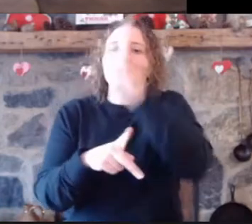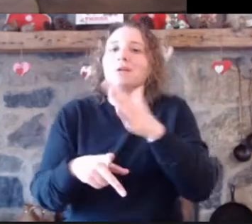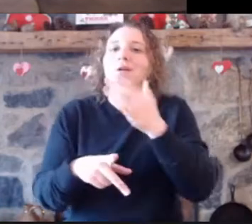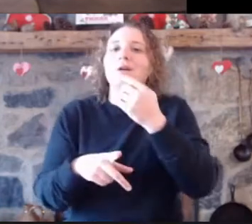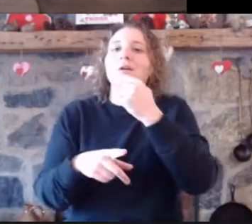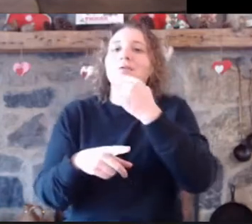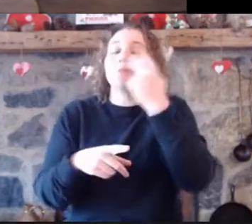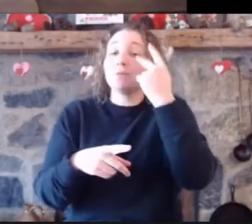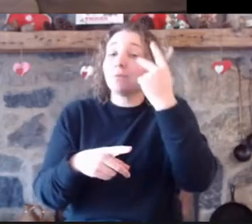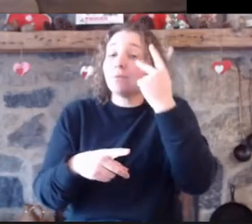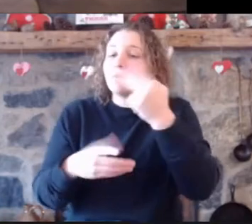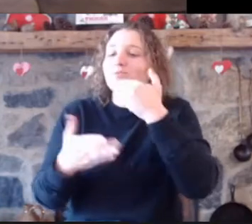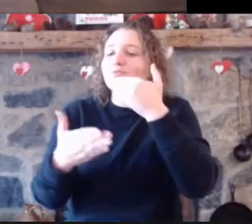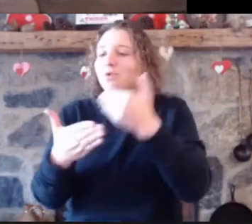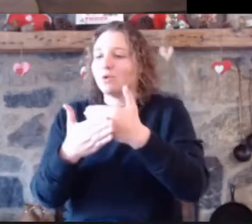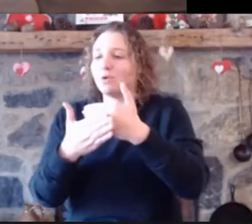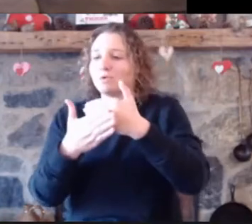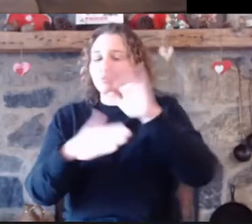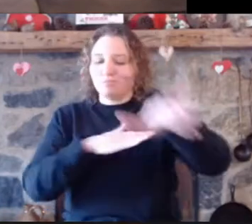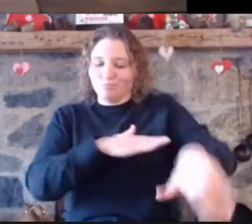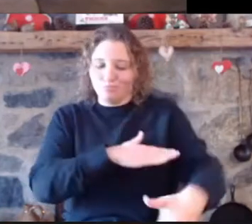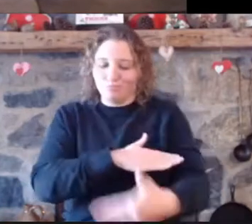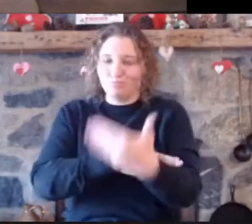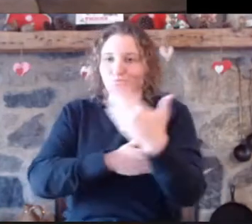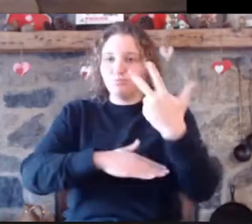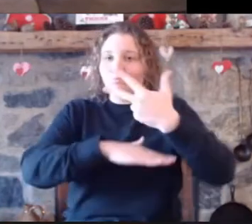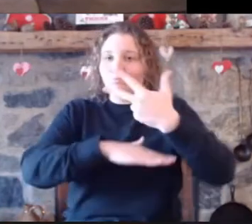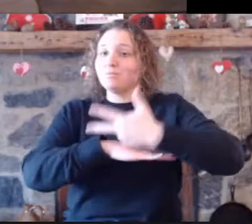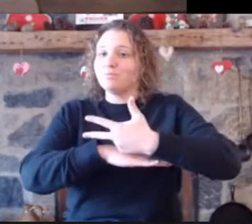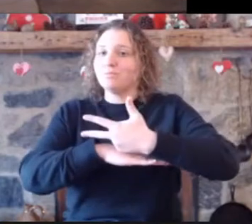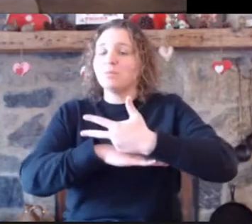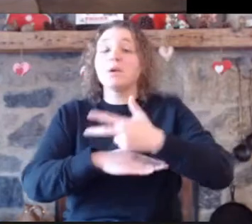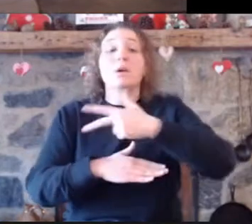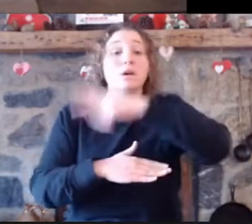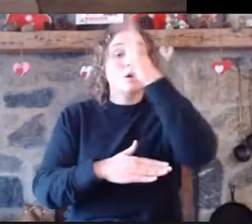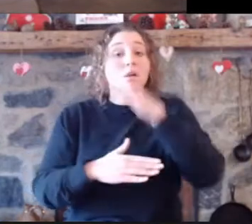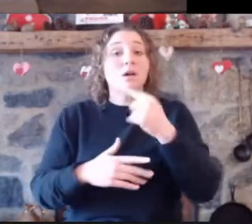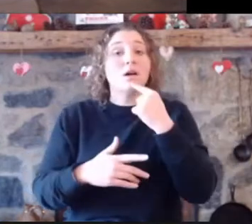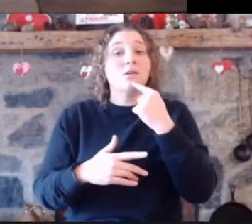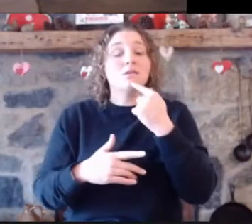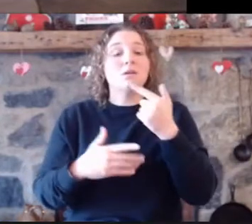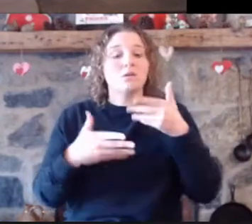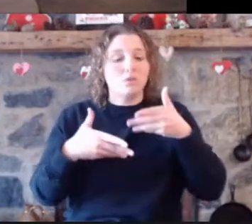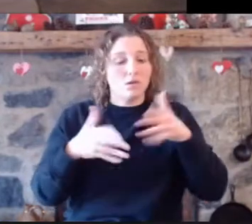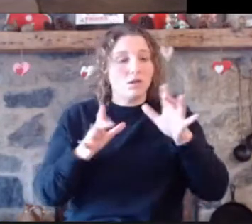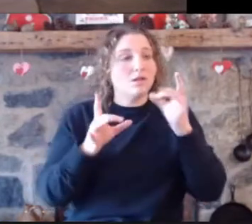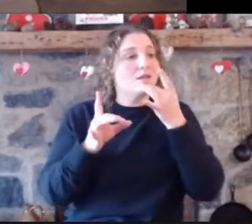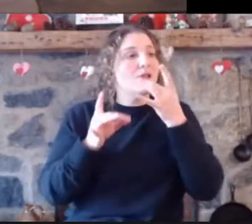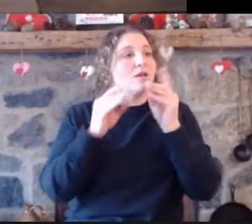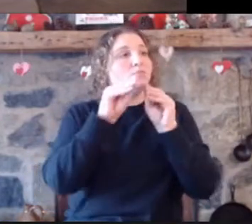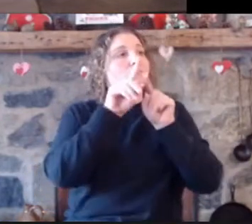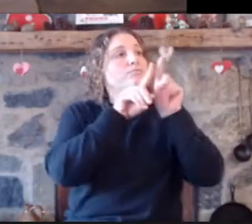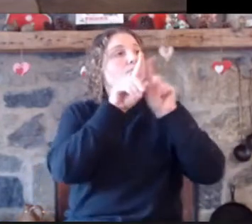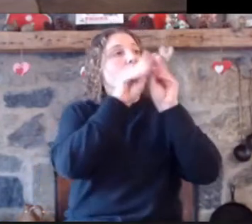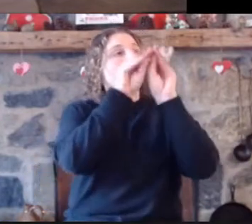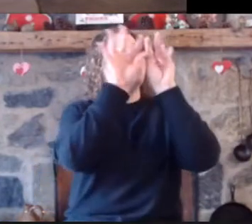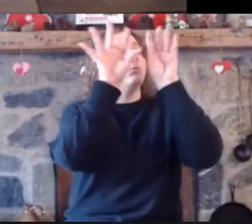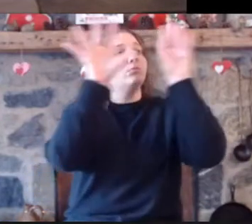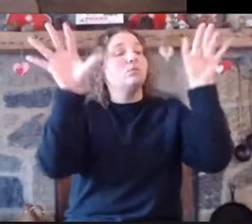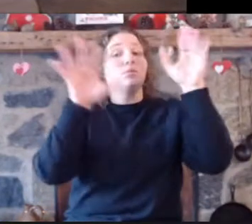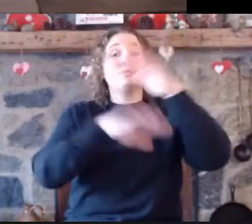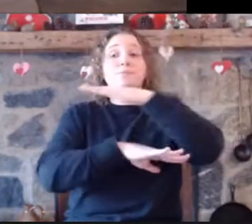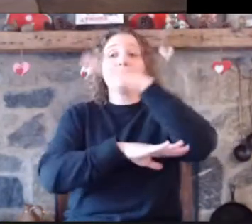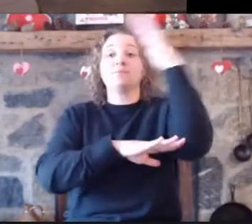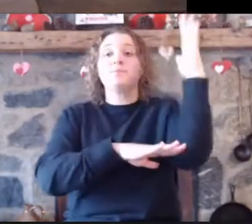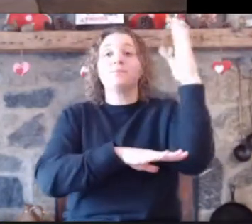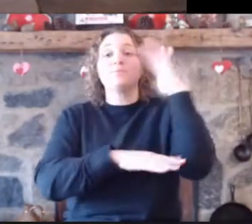morning were the third day. And God said, "Let there be lights in the firmament of the heaven to divide the day from the night,